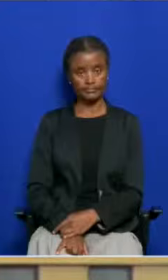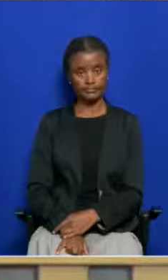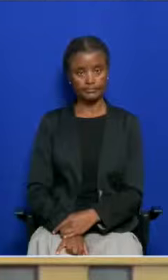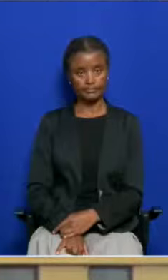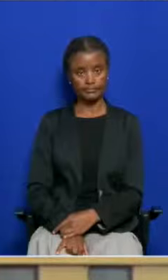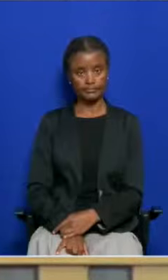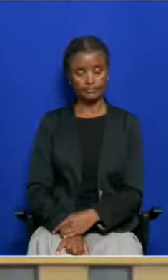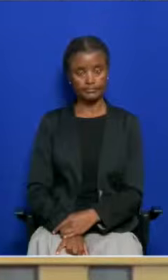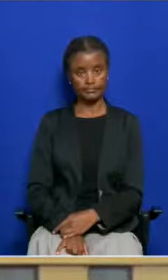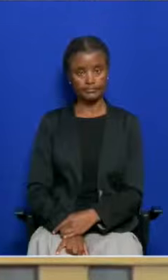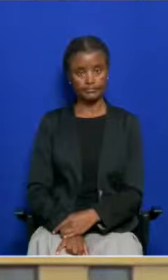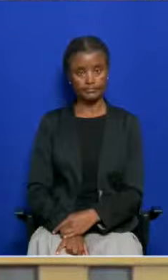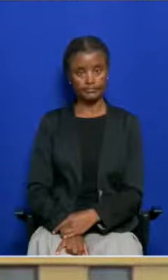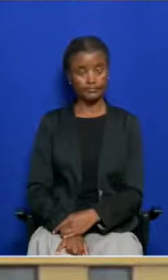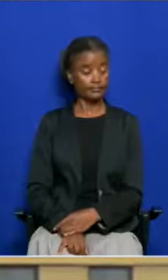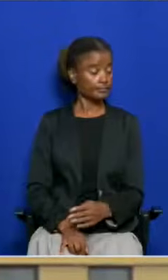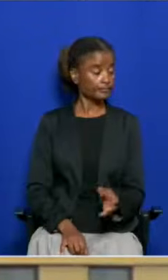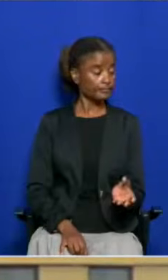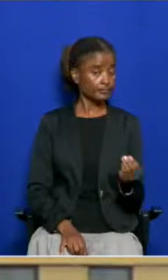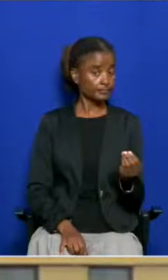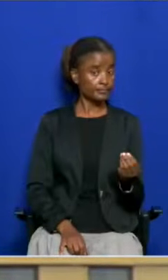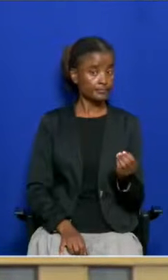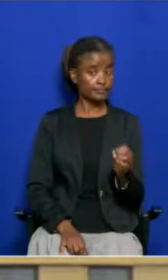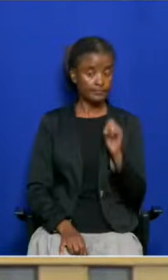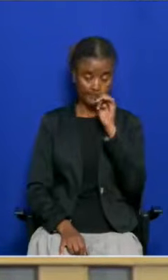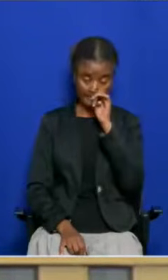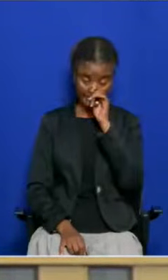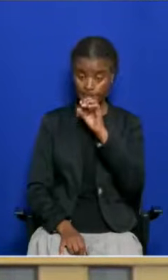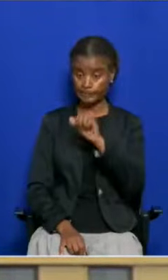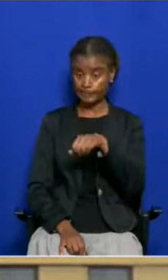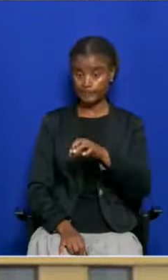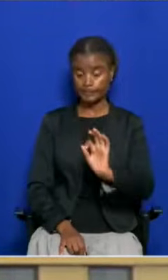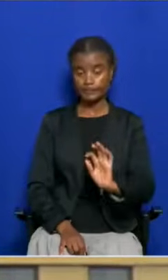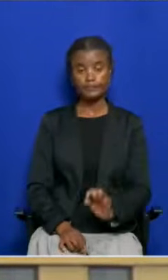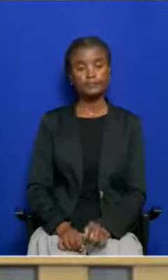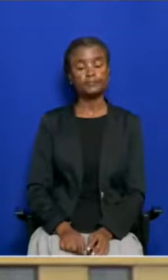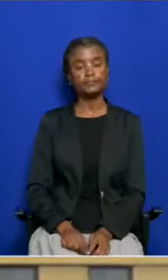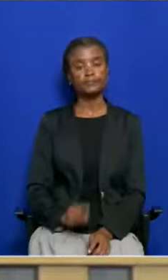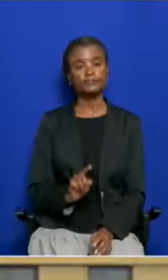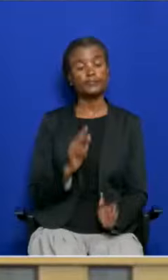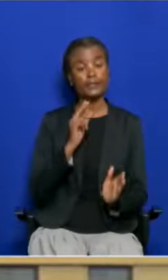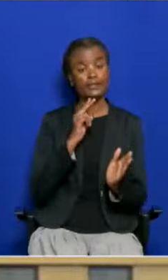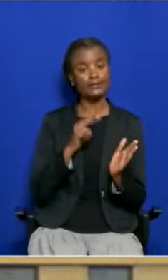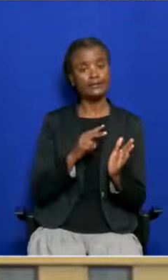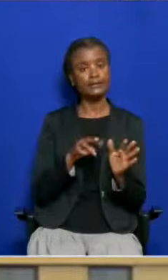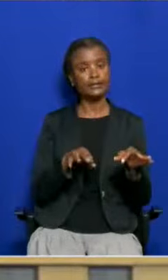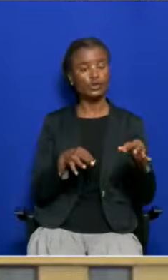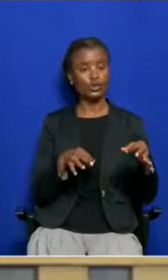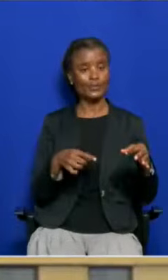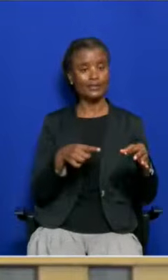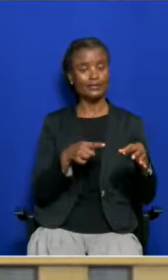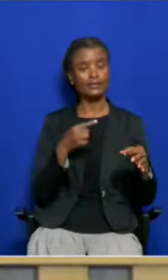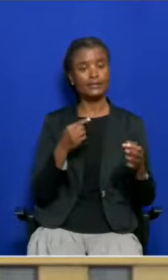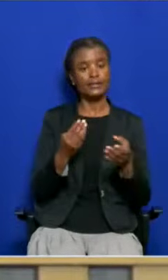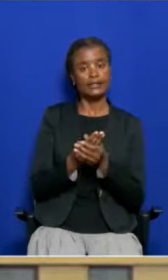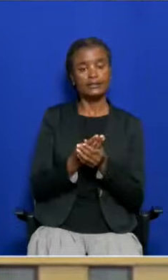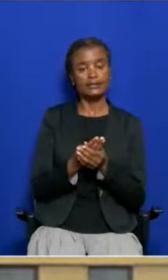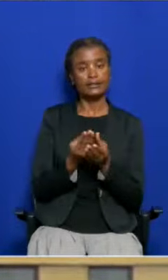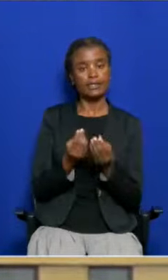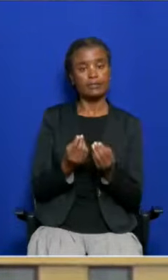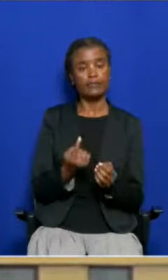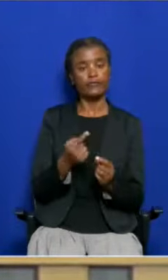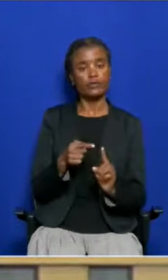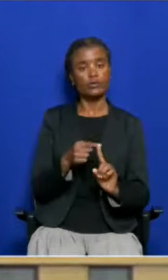Do you have it? That's correct. And you see it's a document that's headed case numbers for Joe Sibanyoni, and then